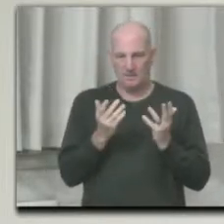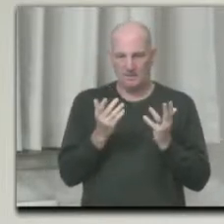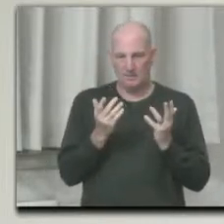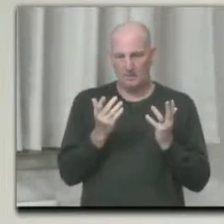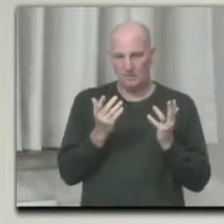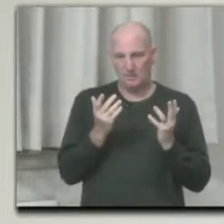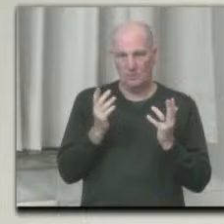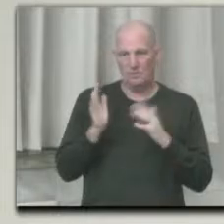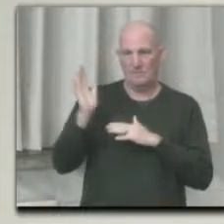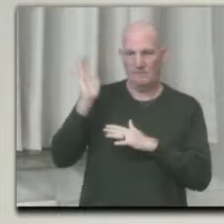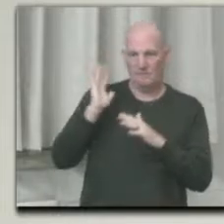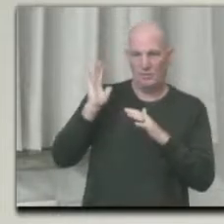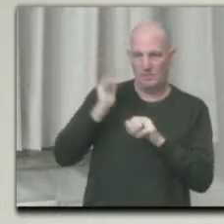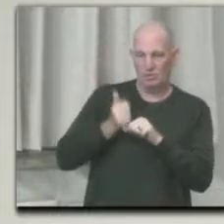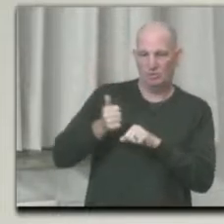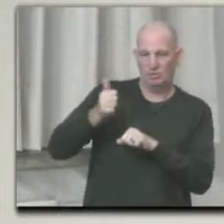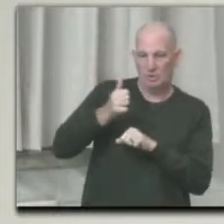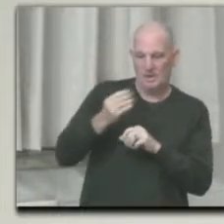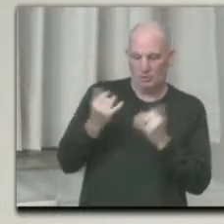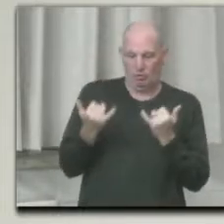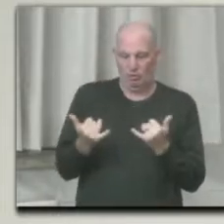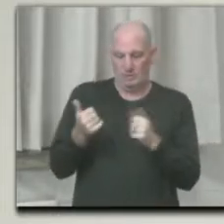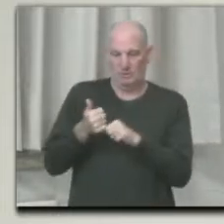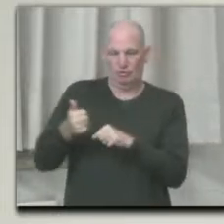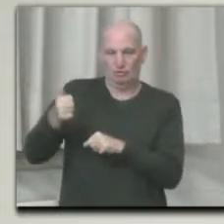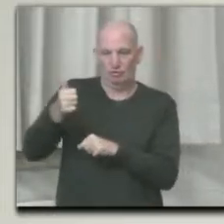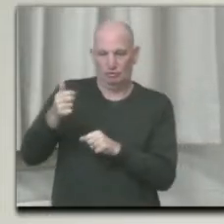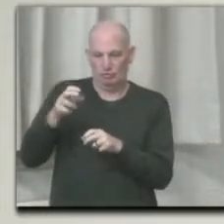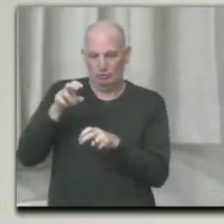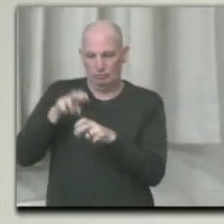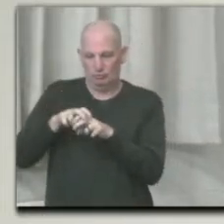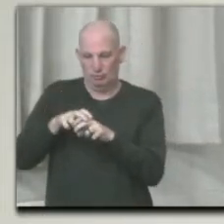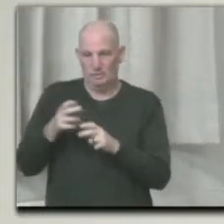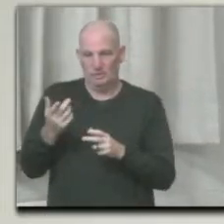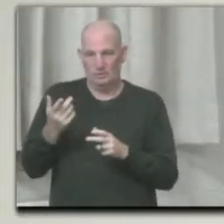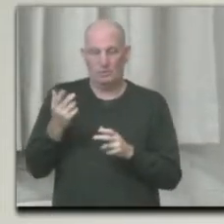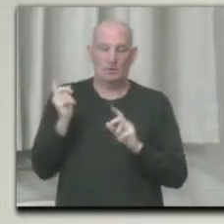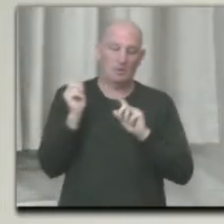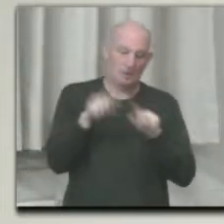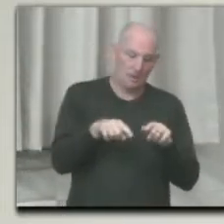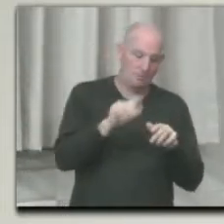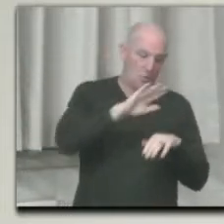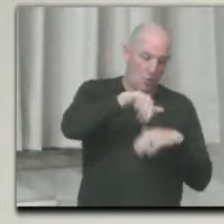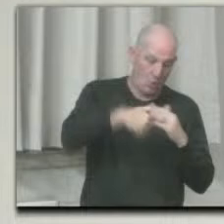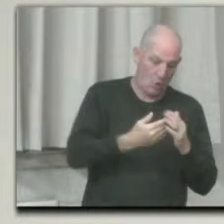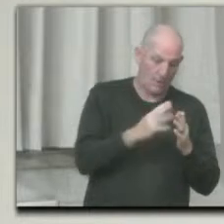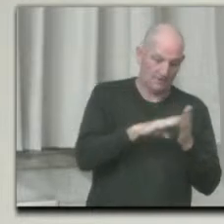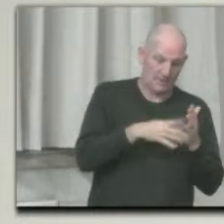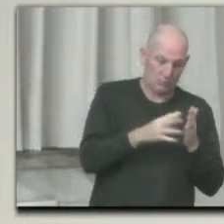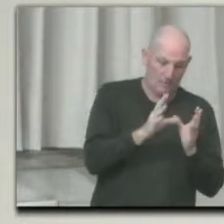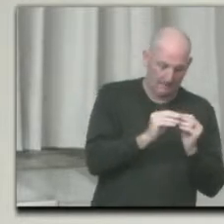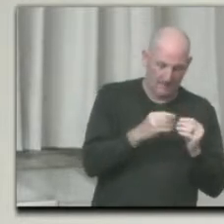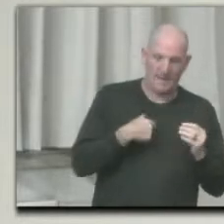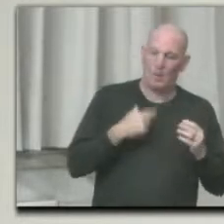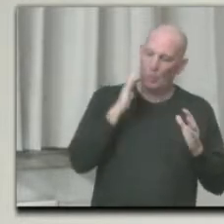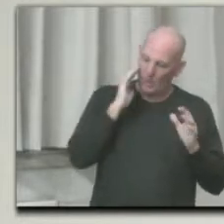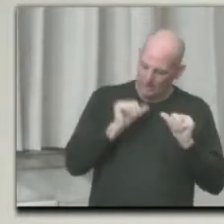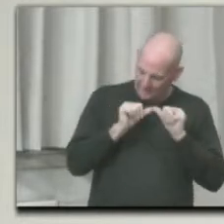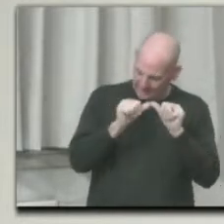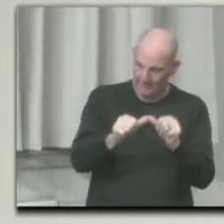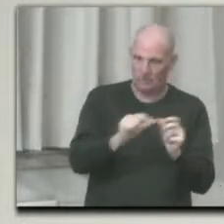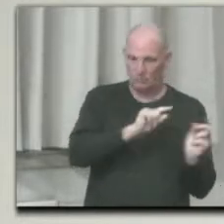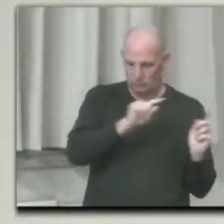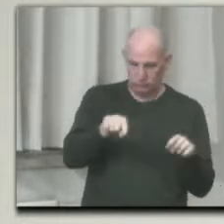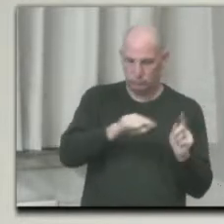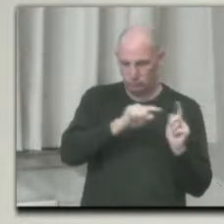to that of our former chair and current chair. When it comes to being at all scheduled meetings, this is something that I will continue to prioritize because I understand this